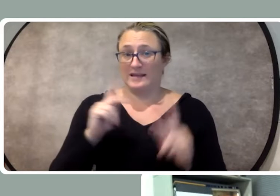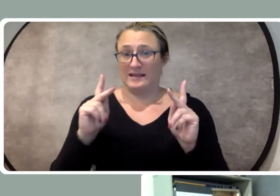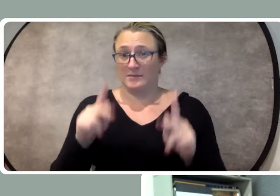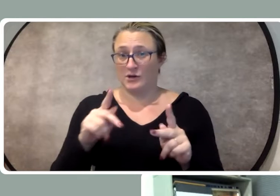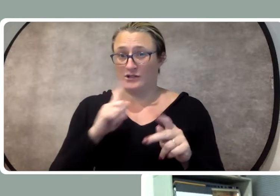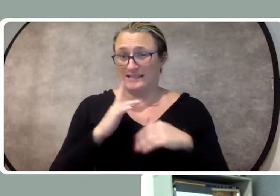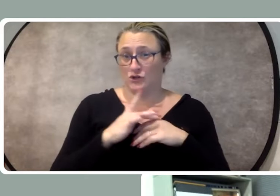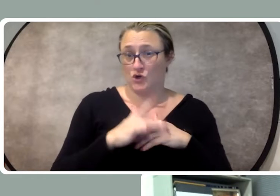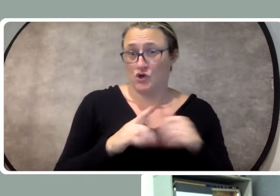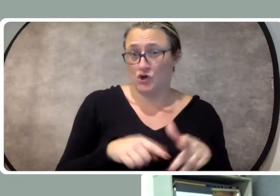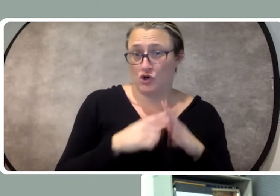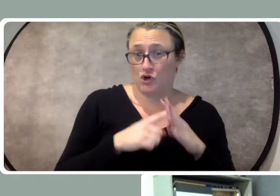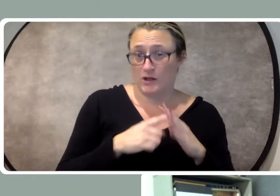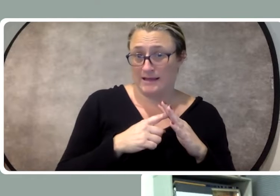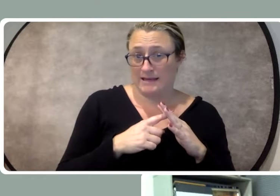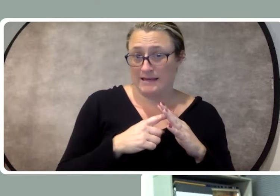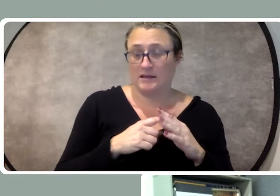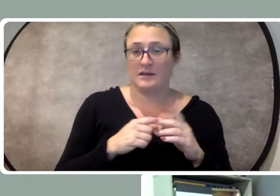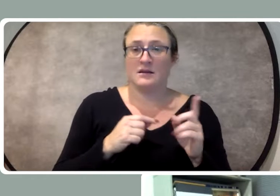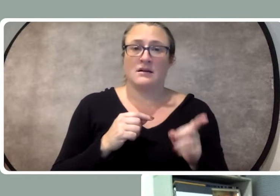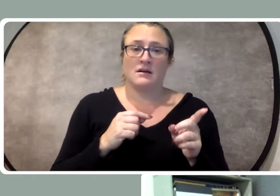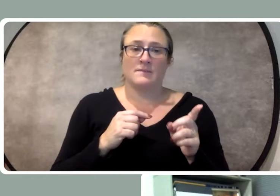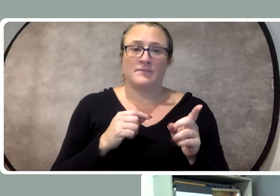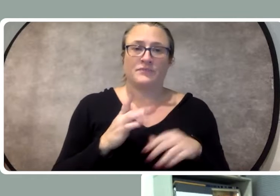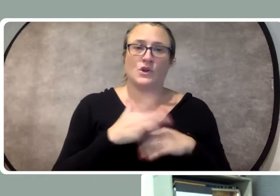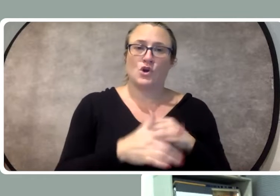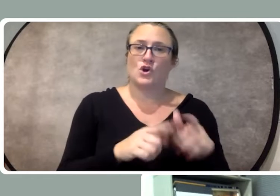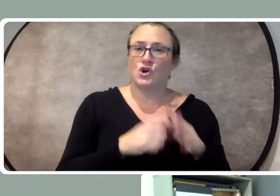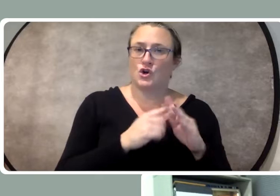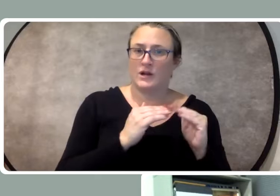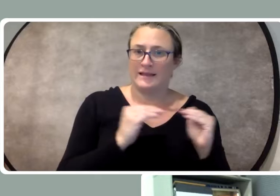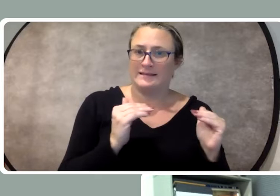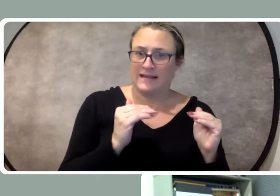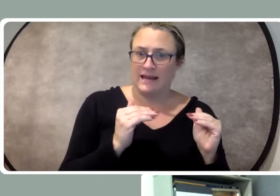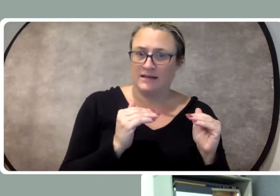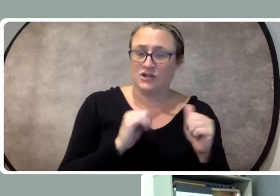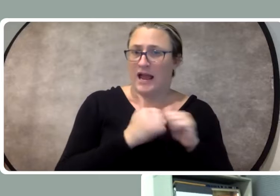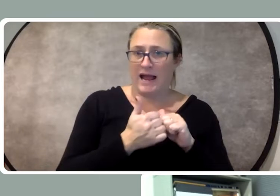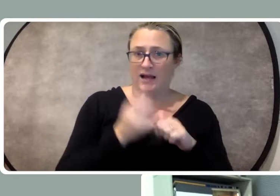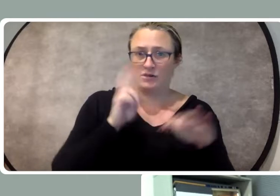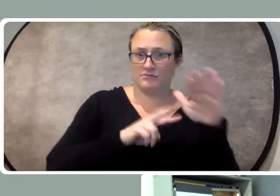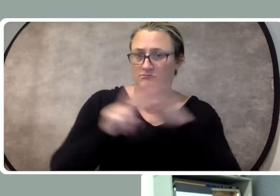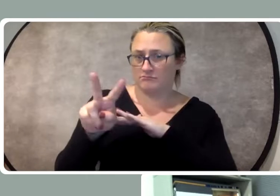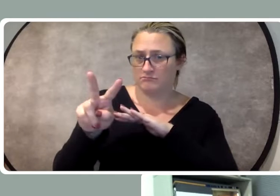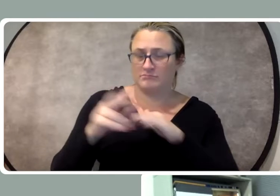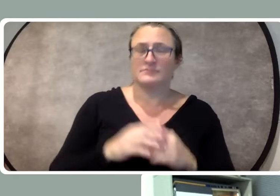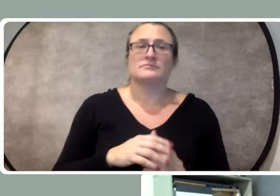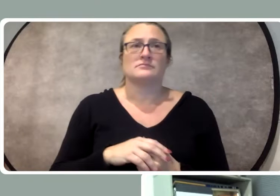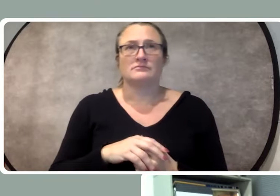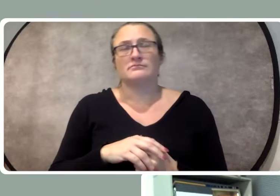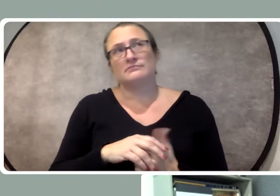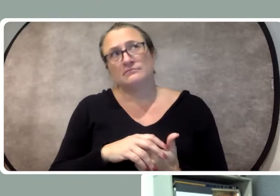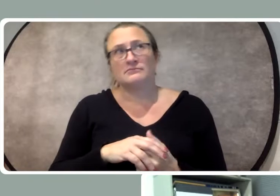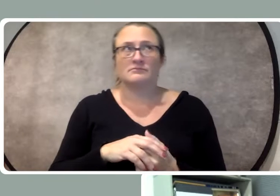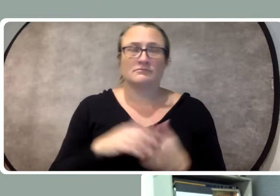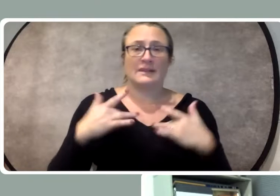early stage breast cancer. So typically for more than